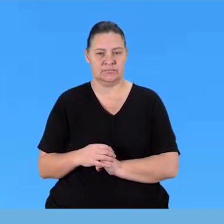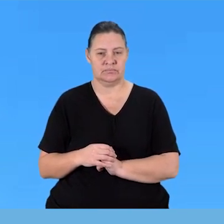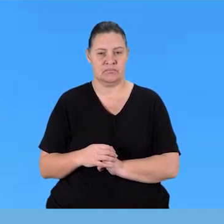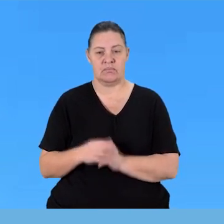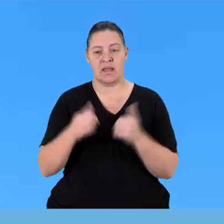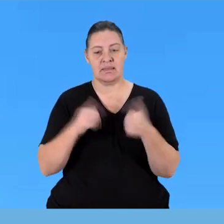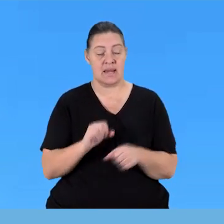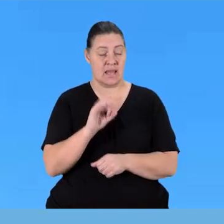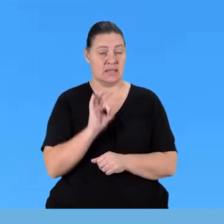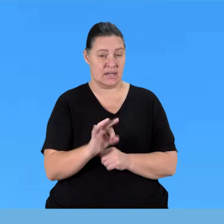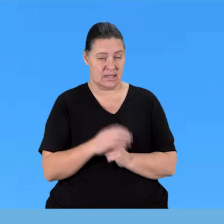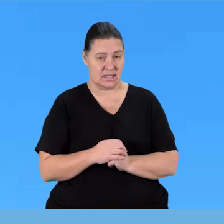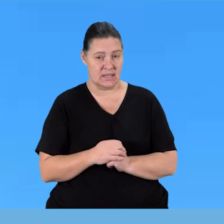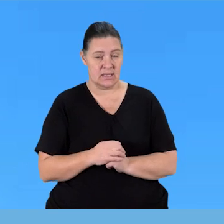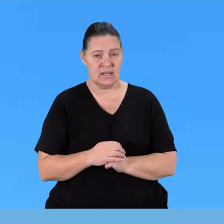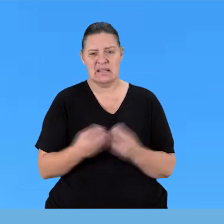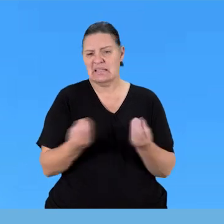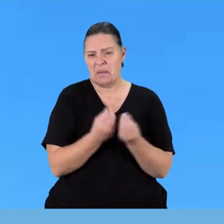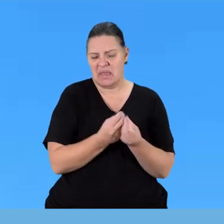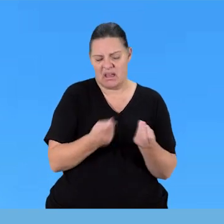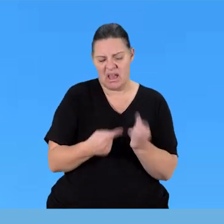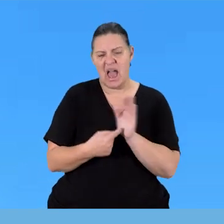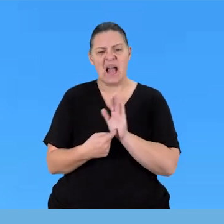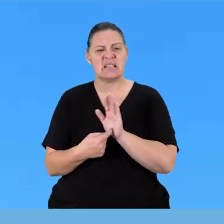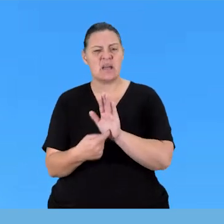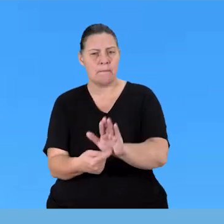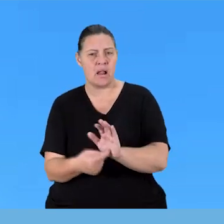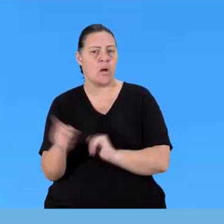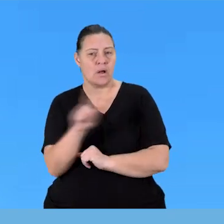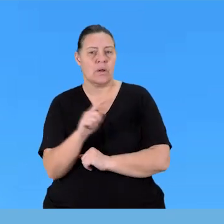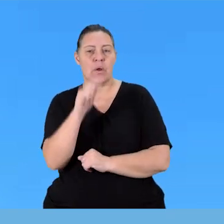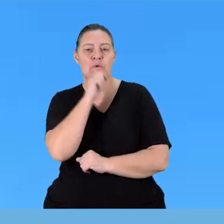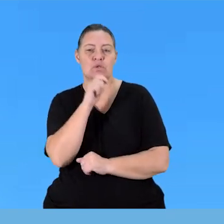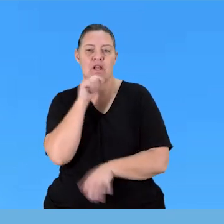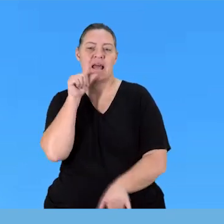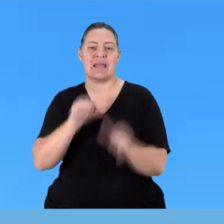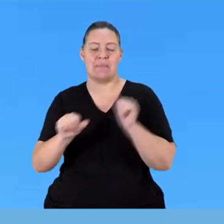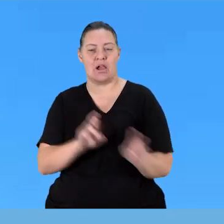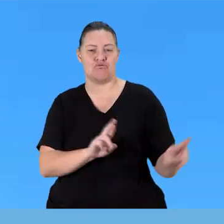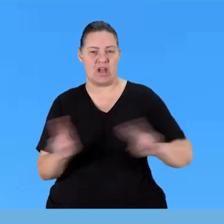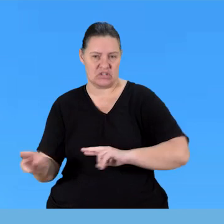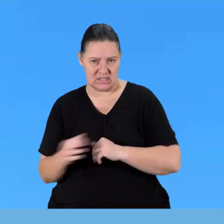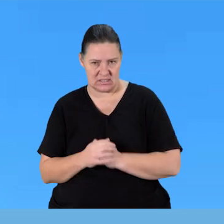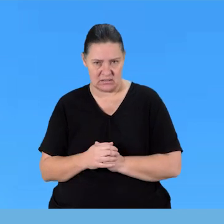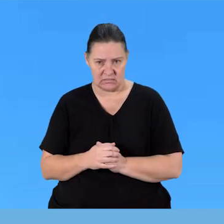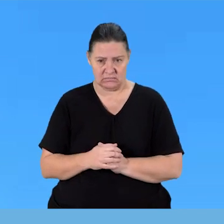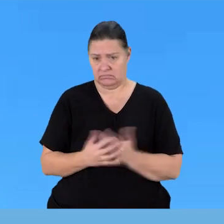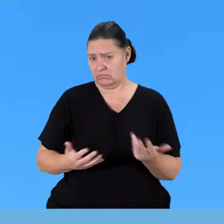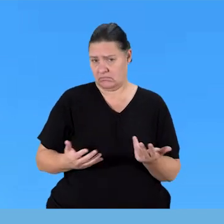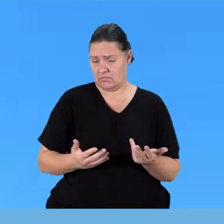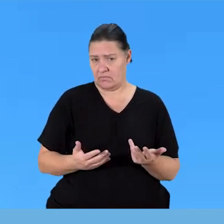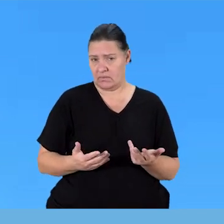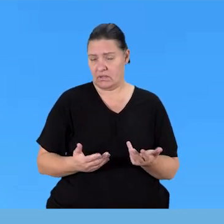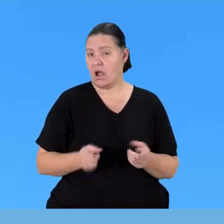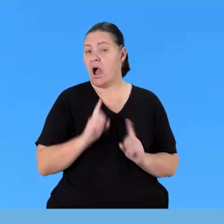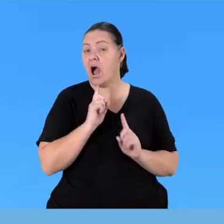Then number three, something is an example of a useful chemical reaction. So the question is, the answer